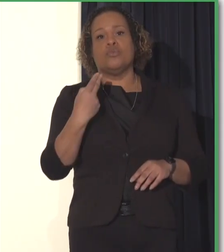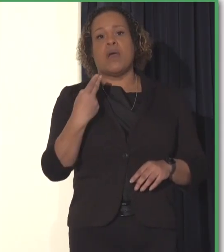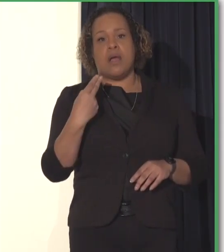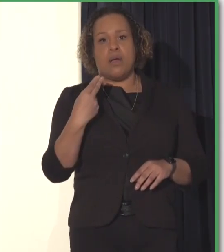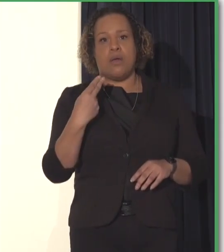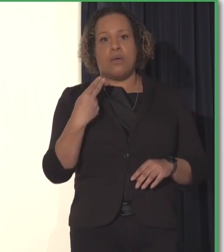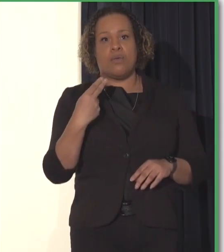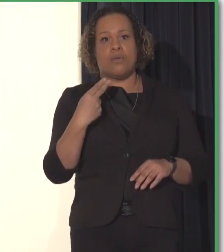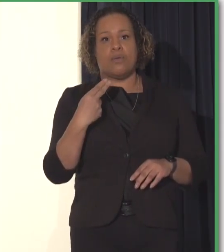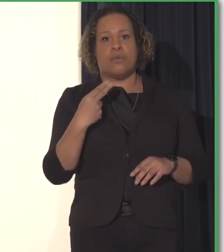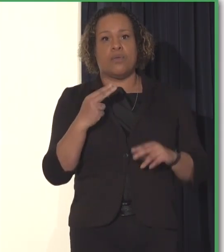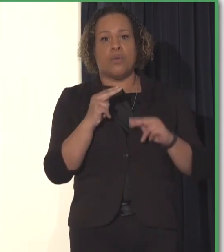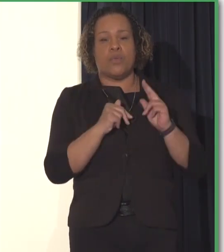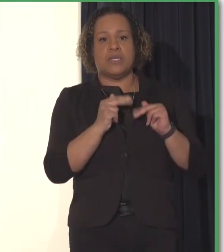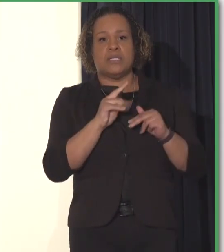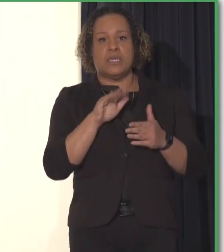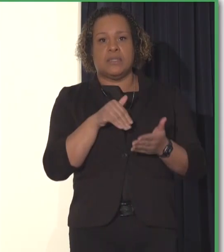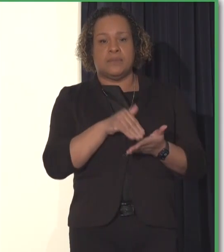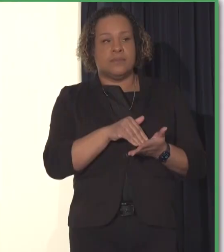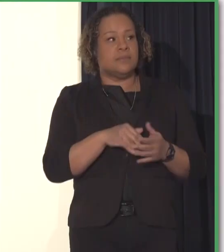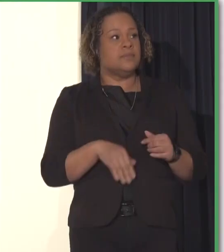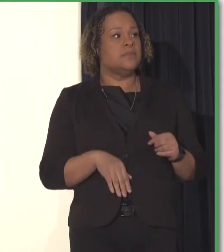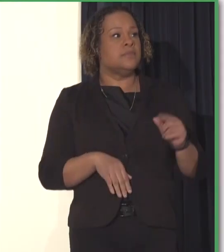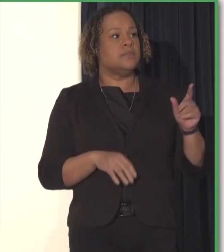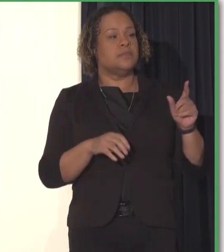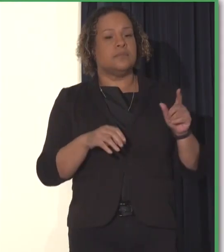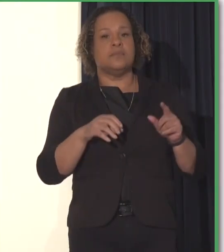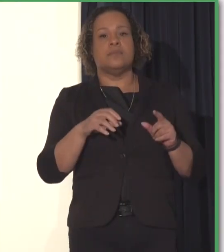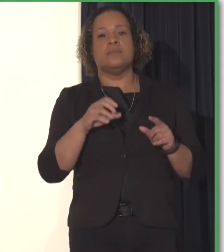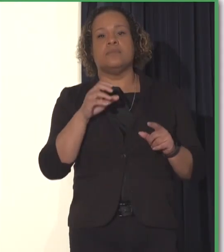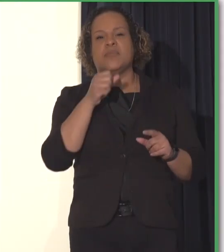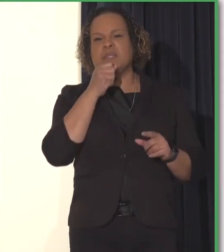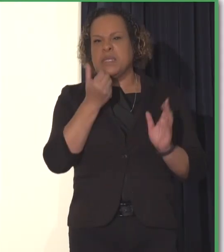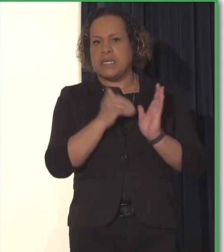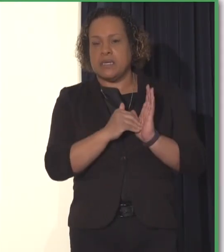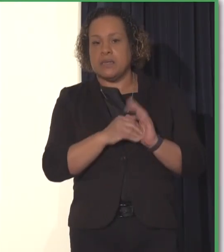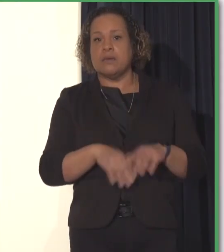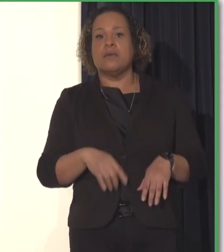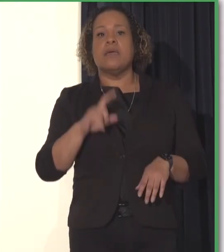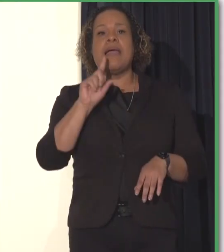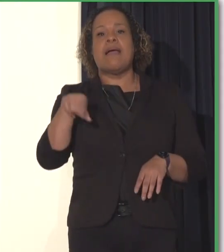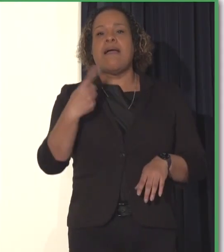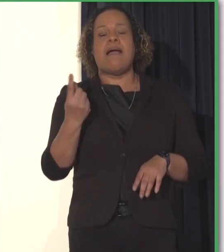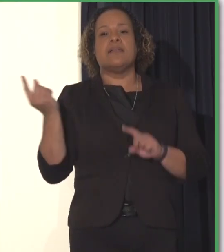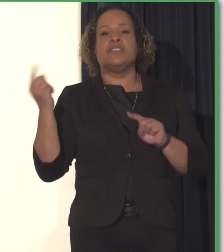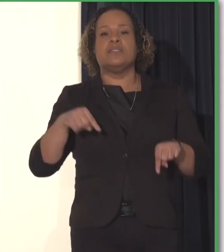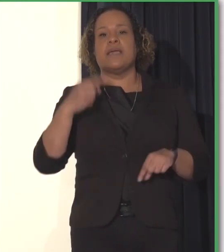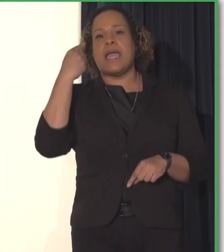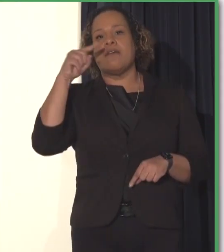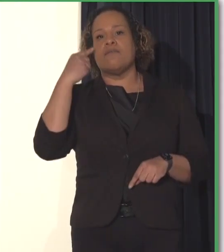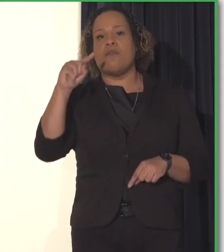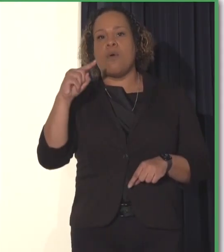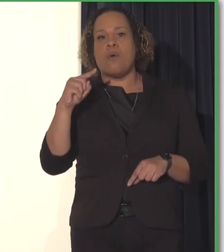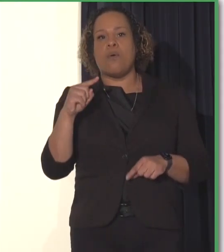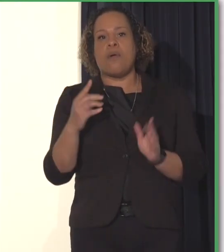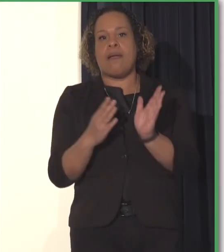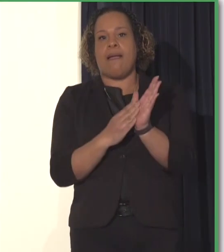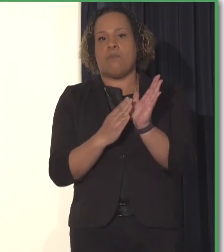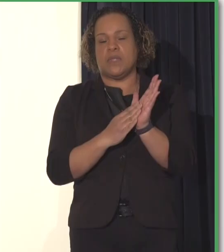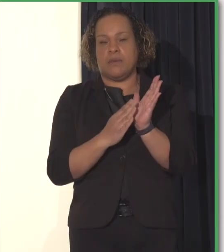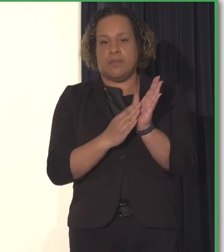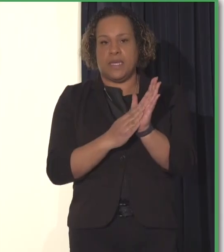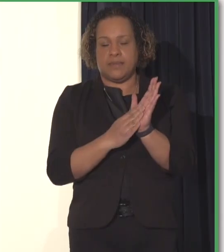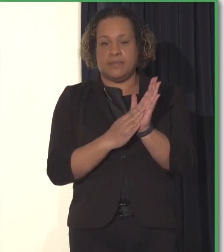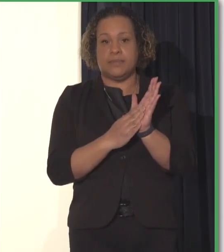Can time you, that can they... you, can you speak in the microphone? Thank you. Okay, I said I just came to give a compliment for